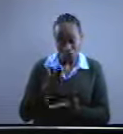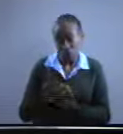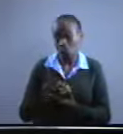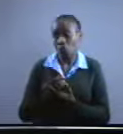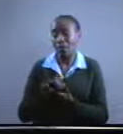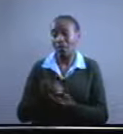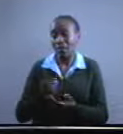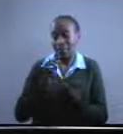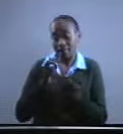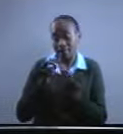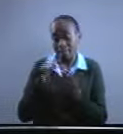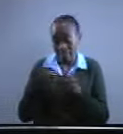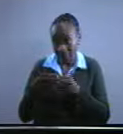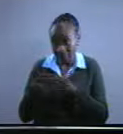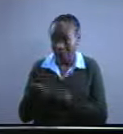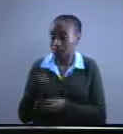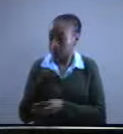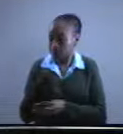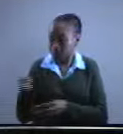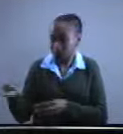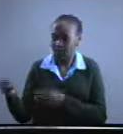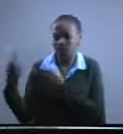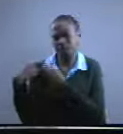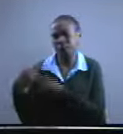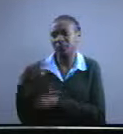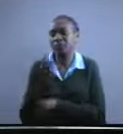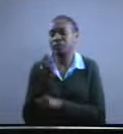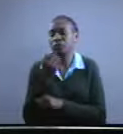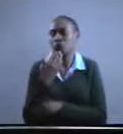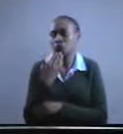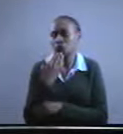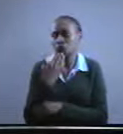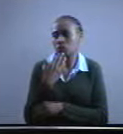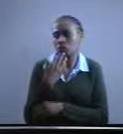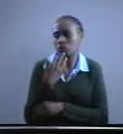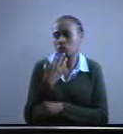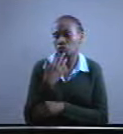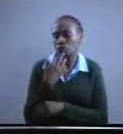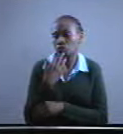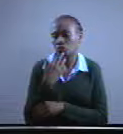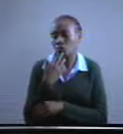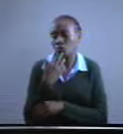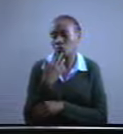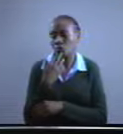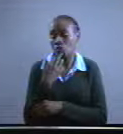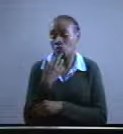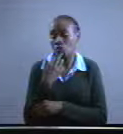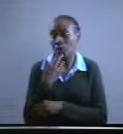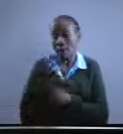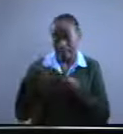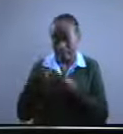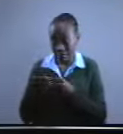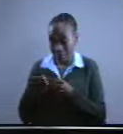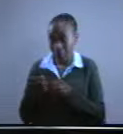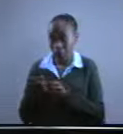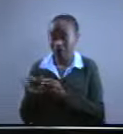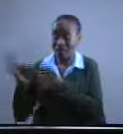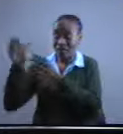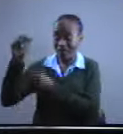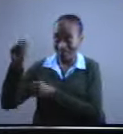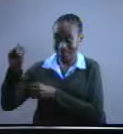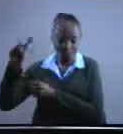requisite number of members are present to constitute a quorum does not rest entirely with members of the majority